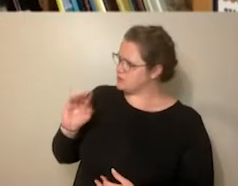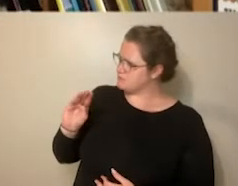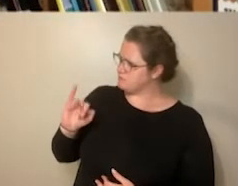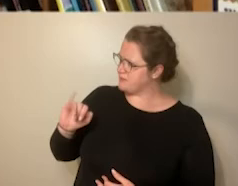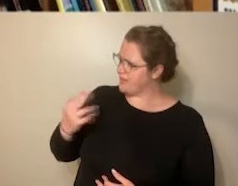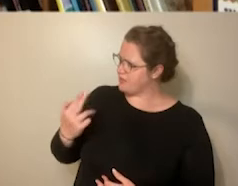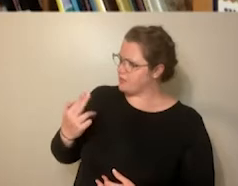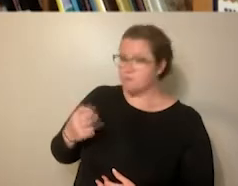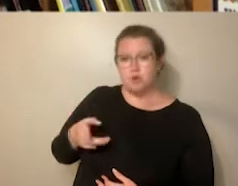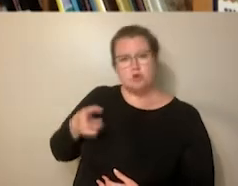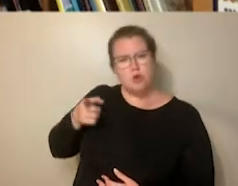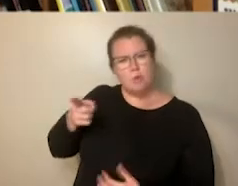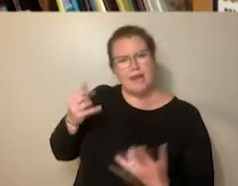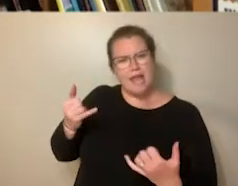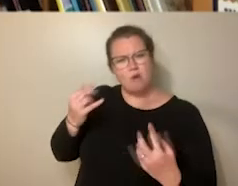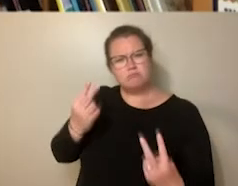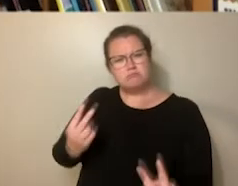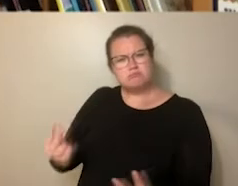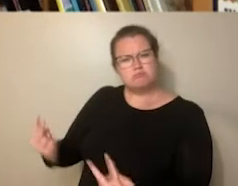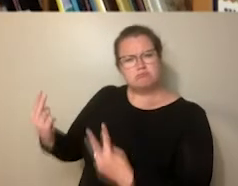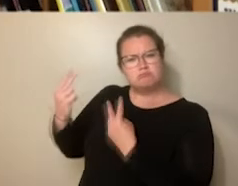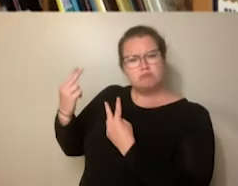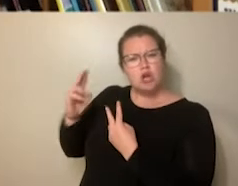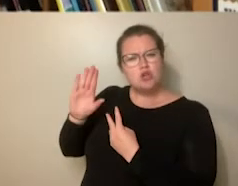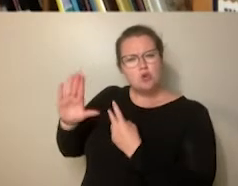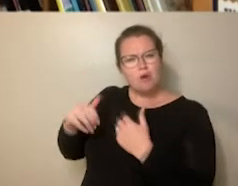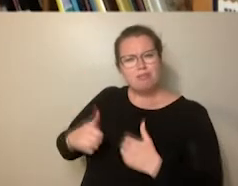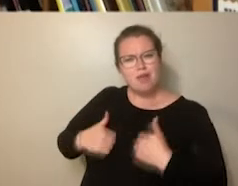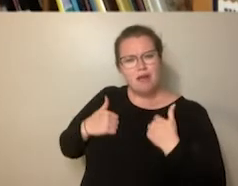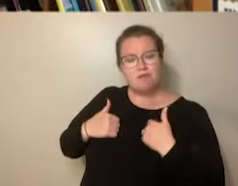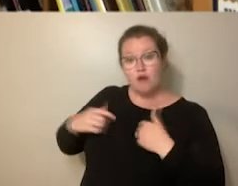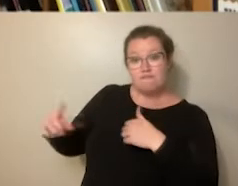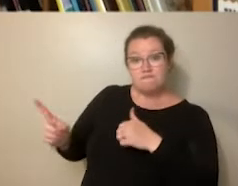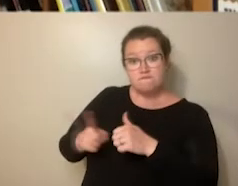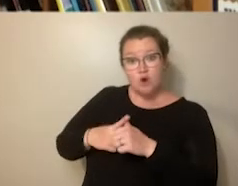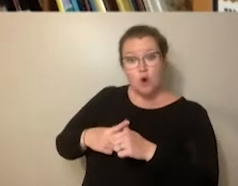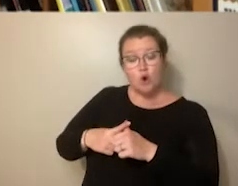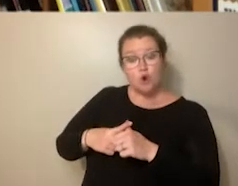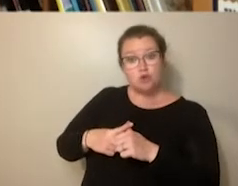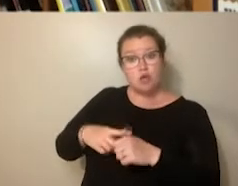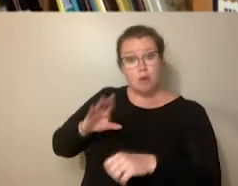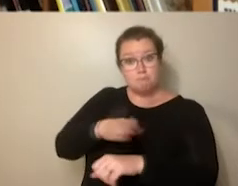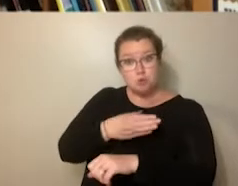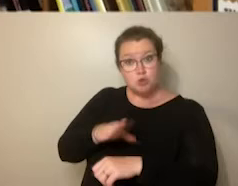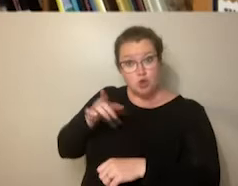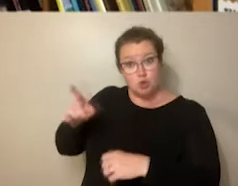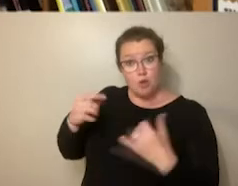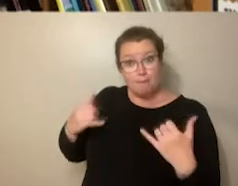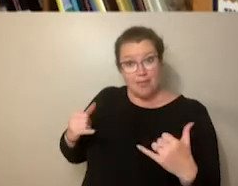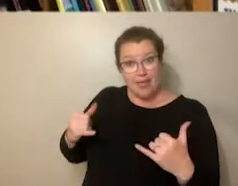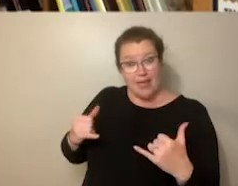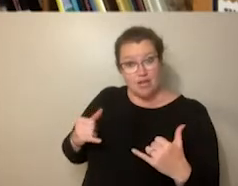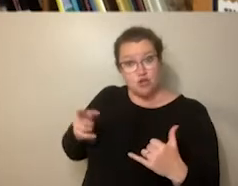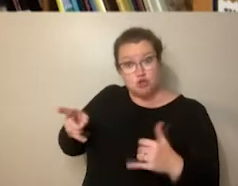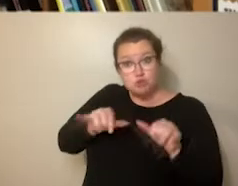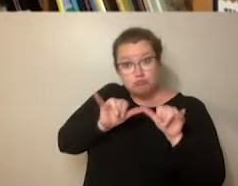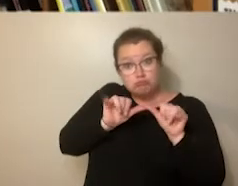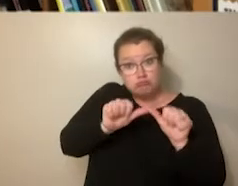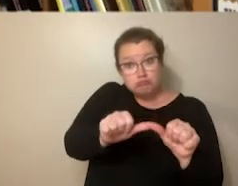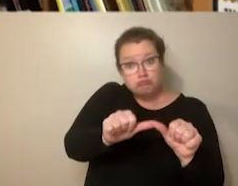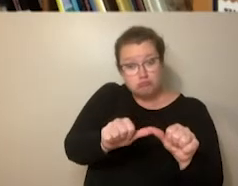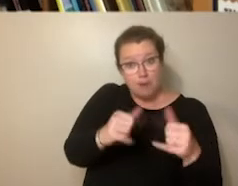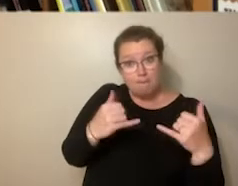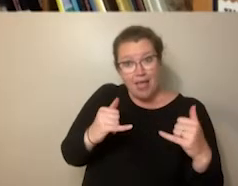in thinking back over your life, what was the first instrument that you played, and was it one that you chose to stick with, or did